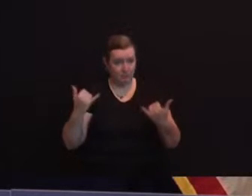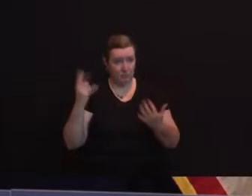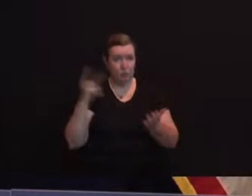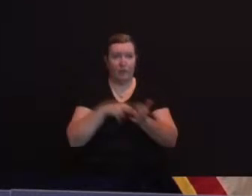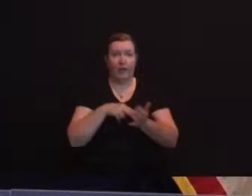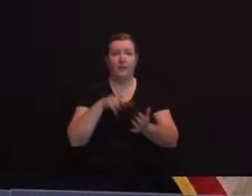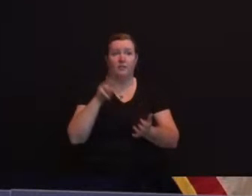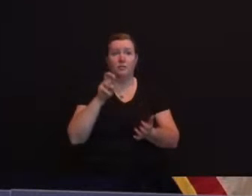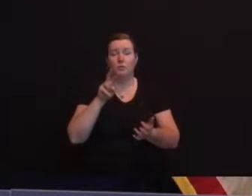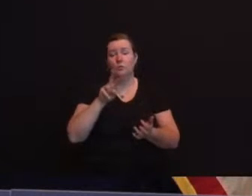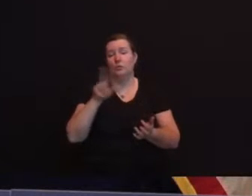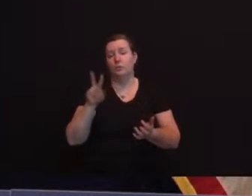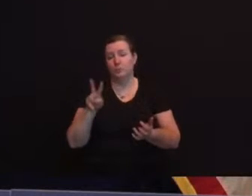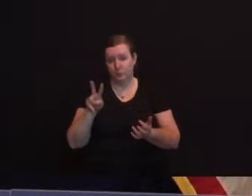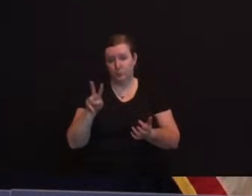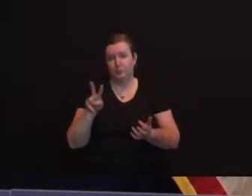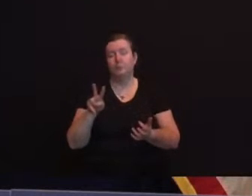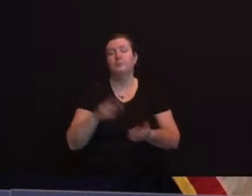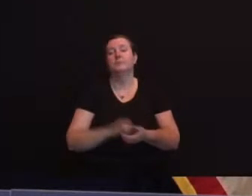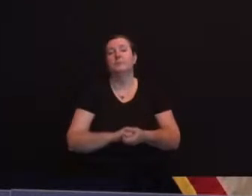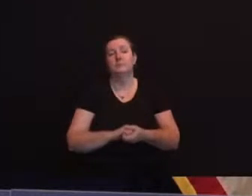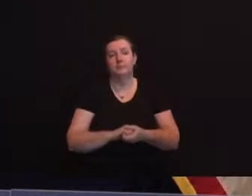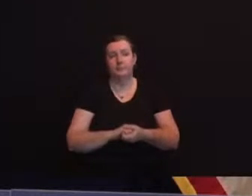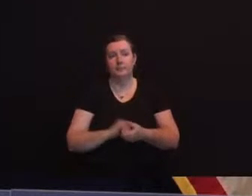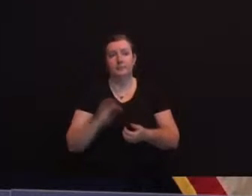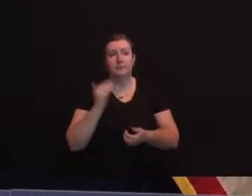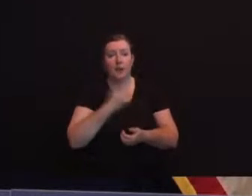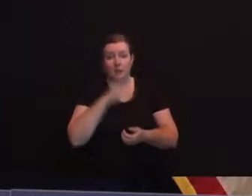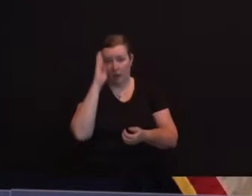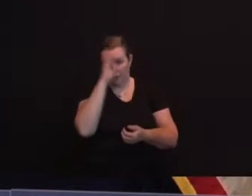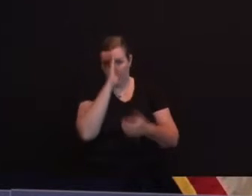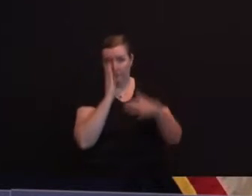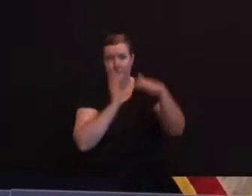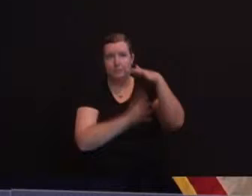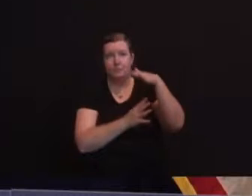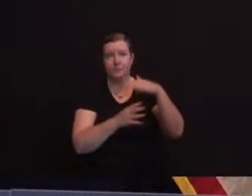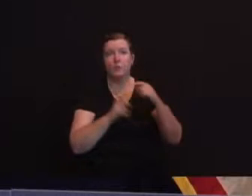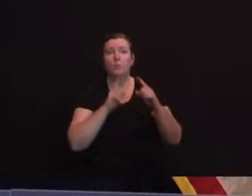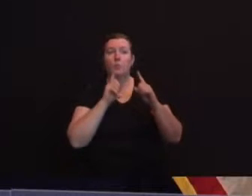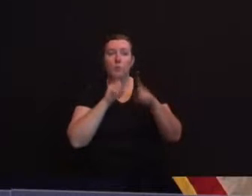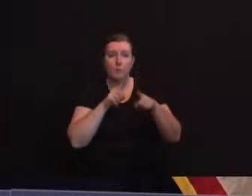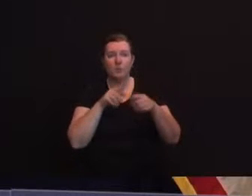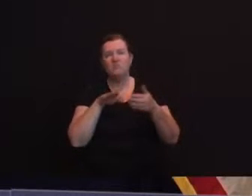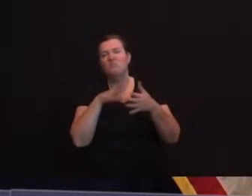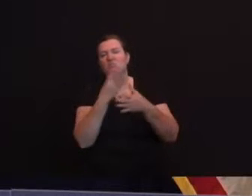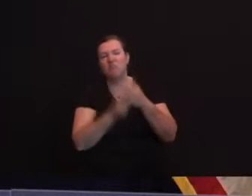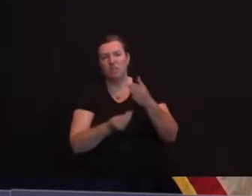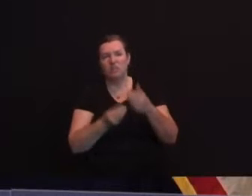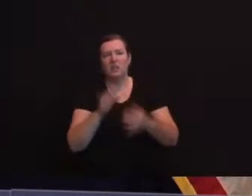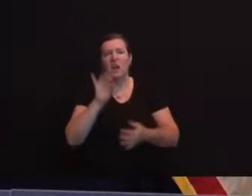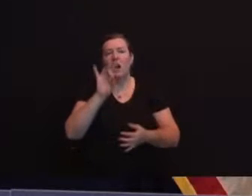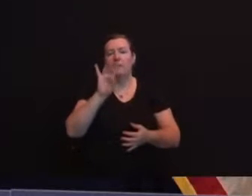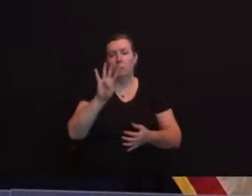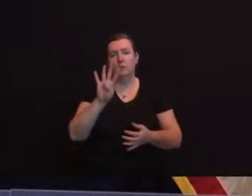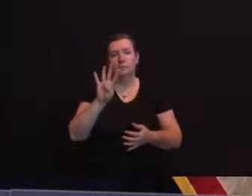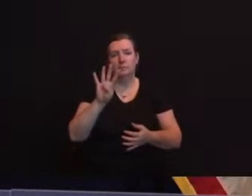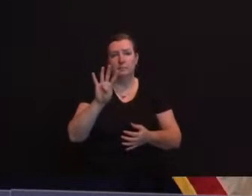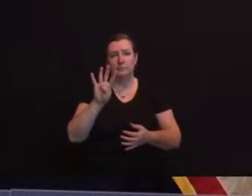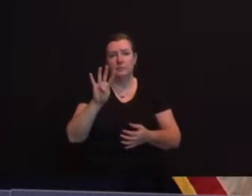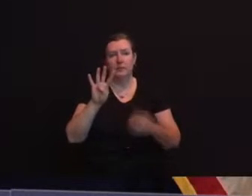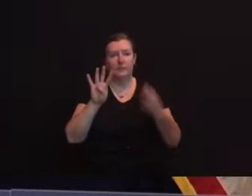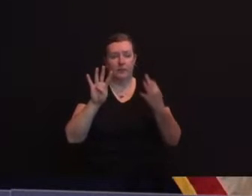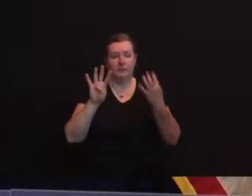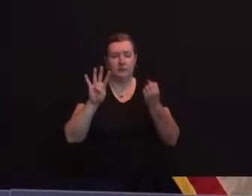2,232. Our hospitals reported 84 deaths from Friday to Sunday.